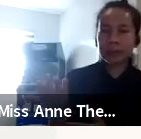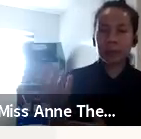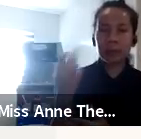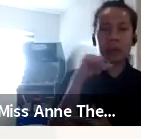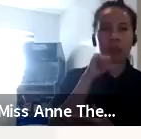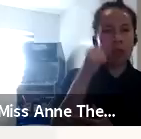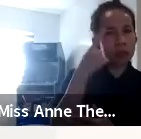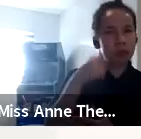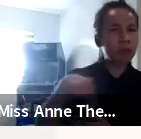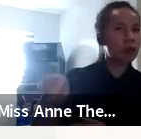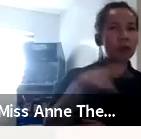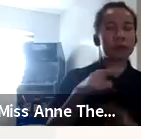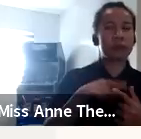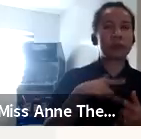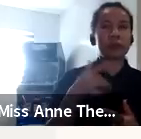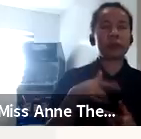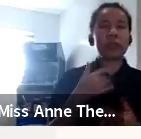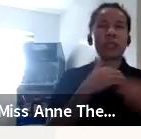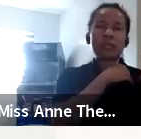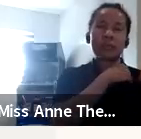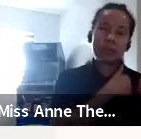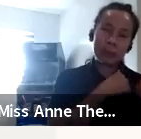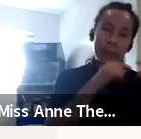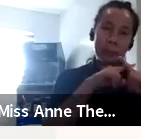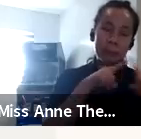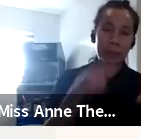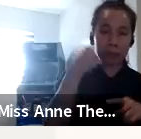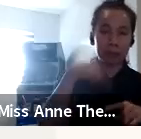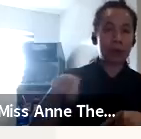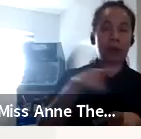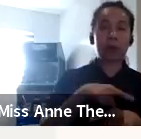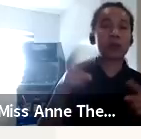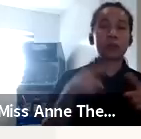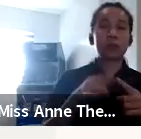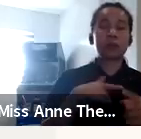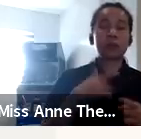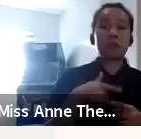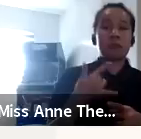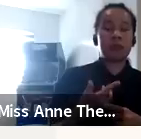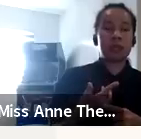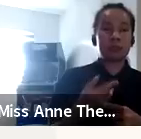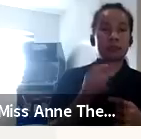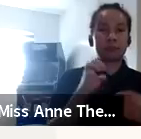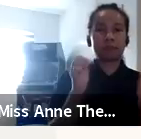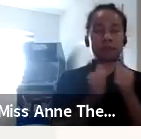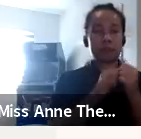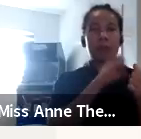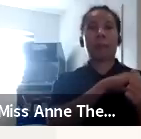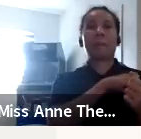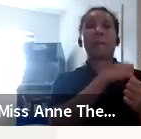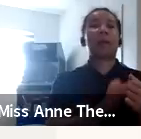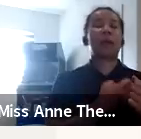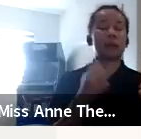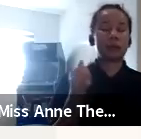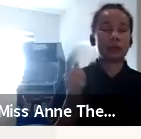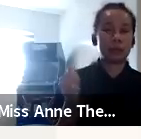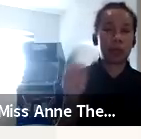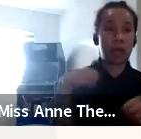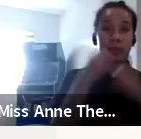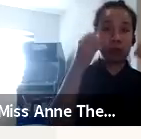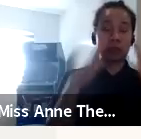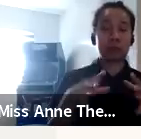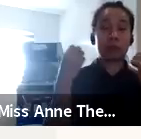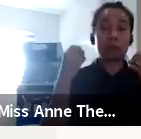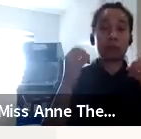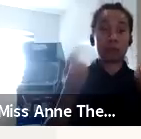to feel burdened, but it is for us to feel empowered, because our teachers are giving us a lot